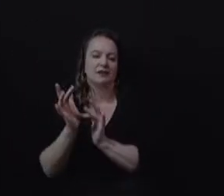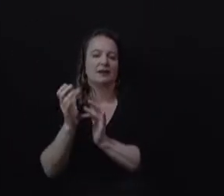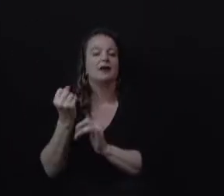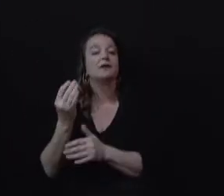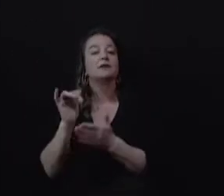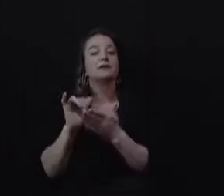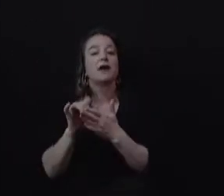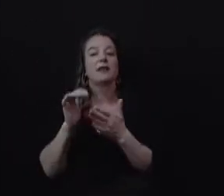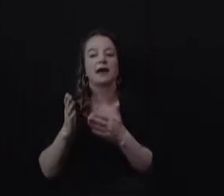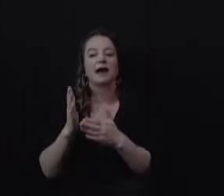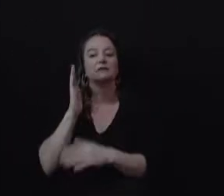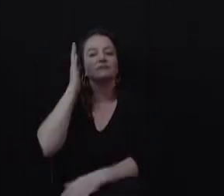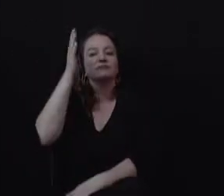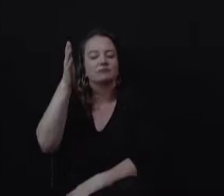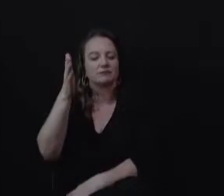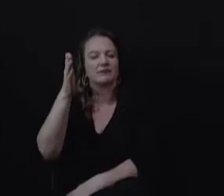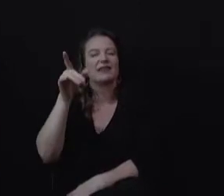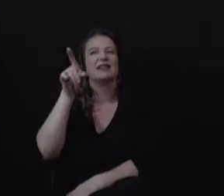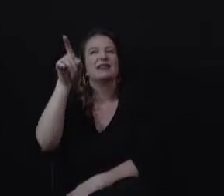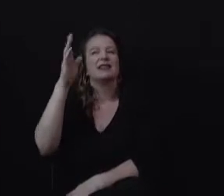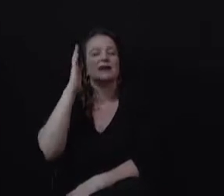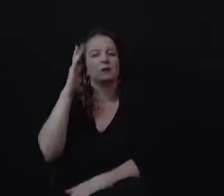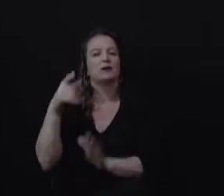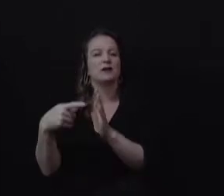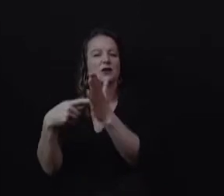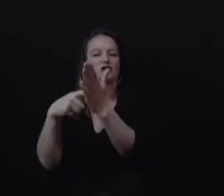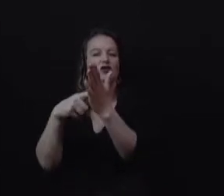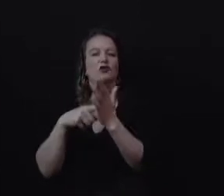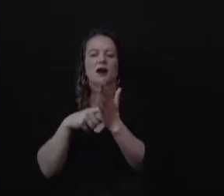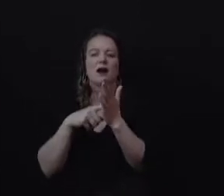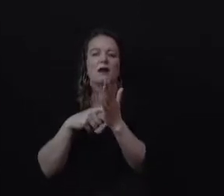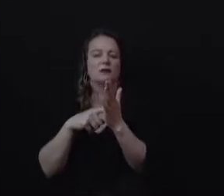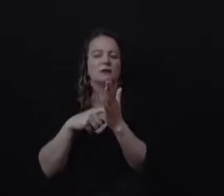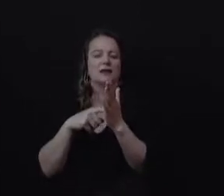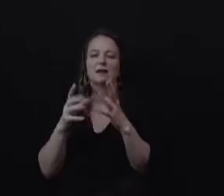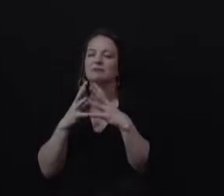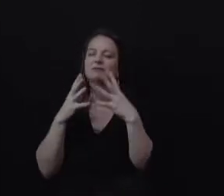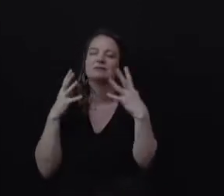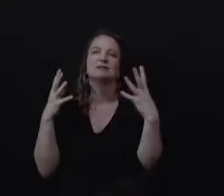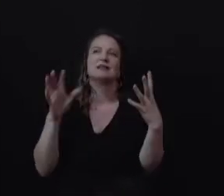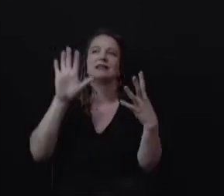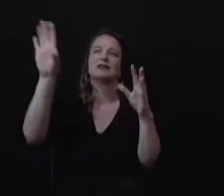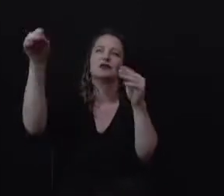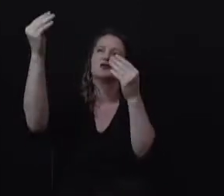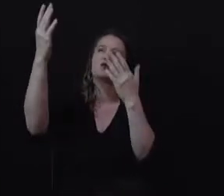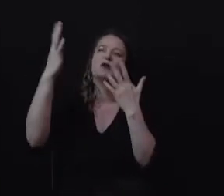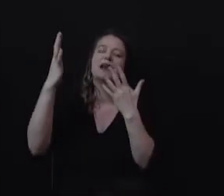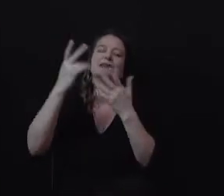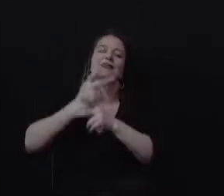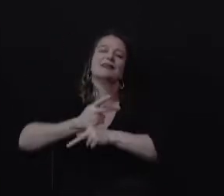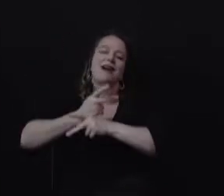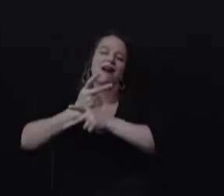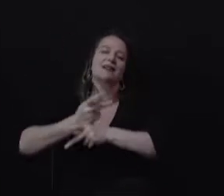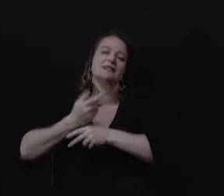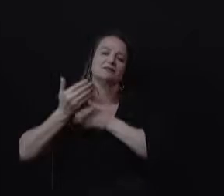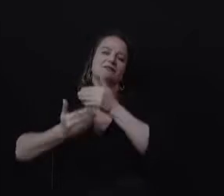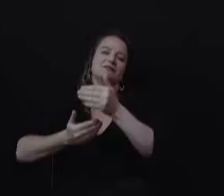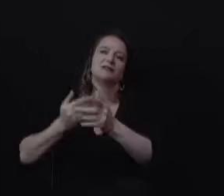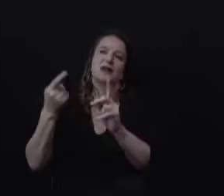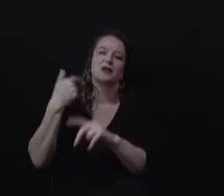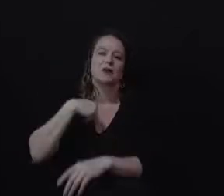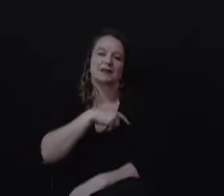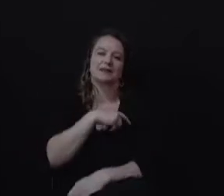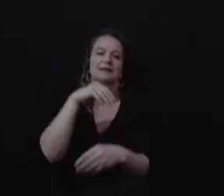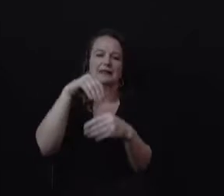in the coming ages he might show the immeasurable riches of his grace and kindness towards us in